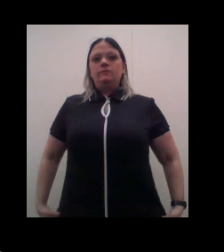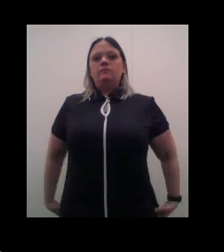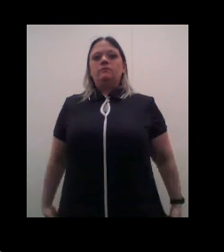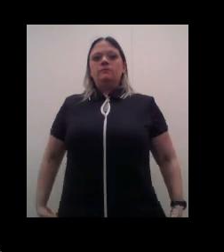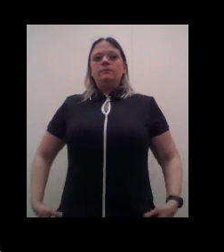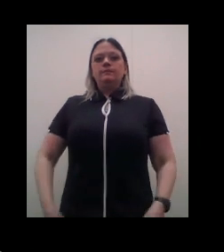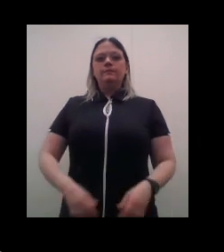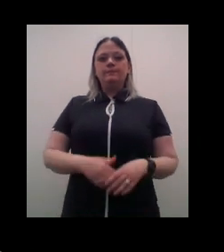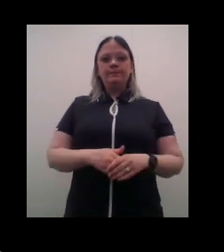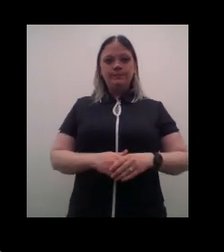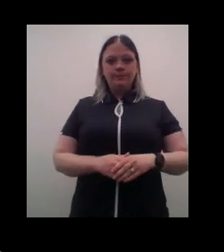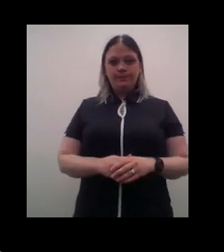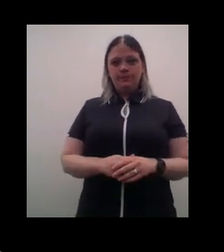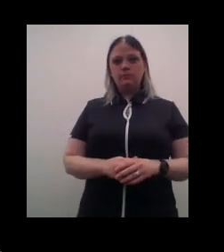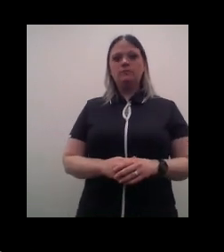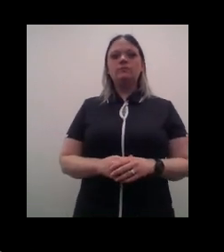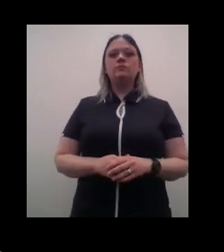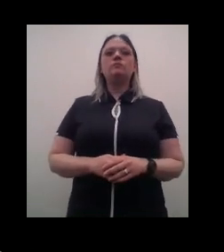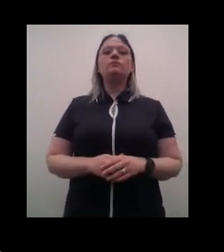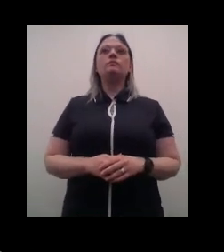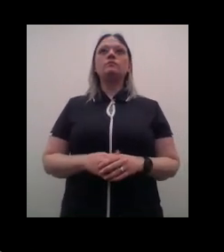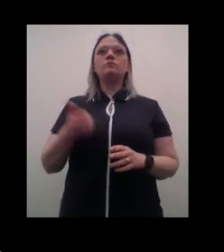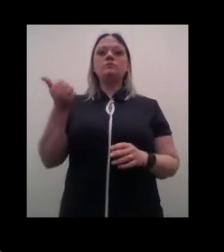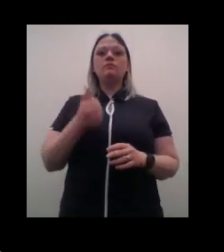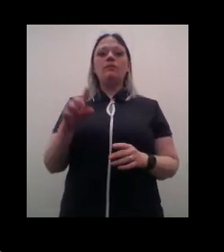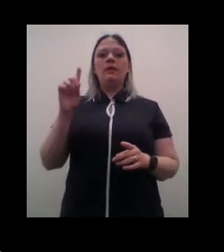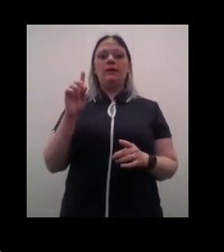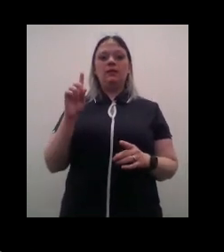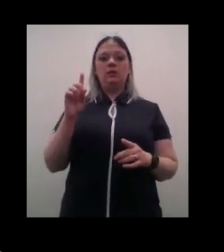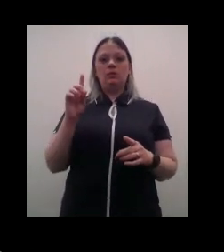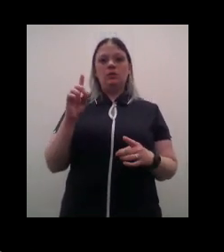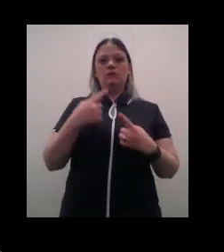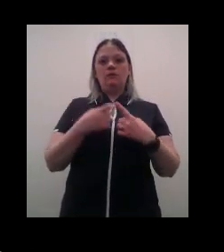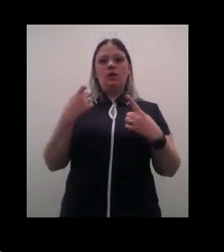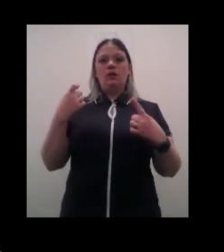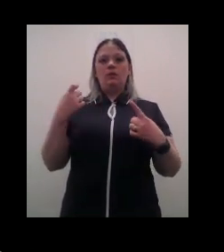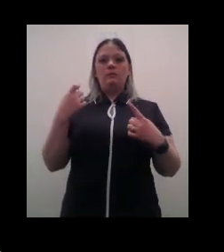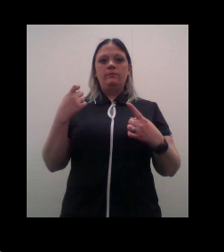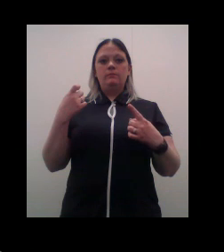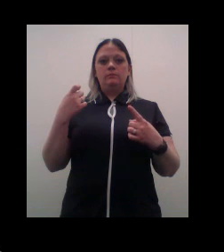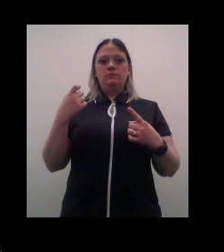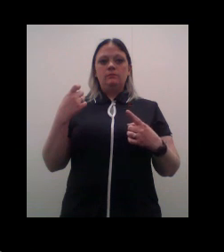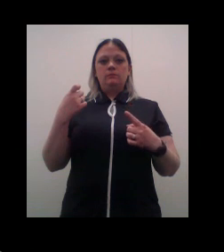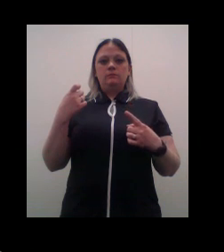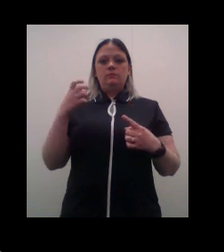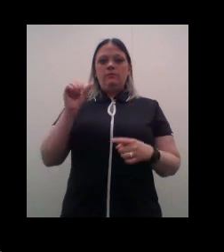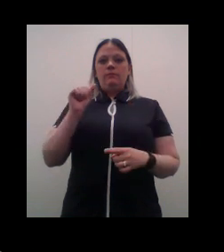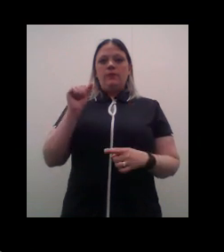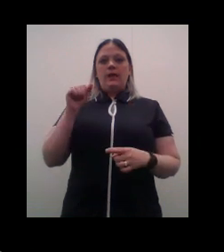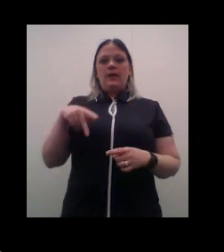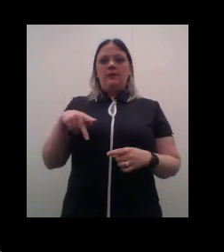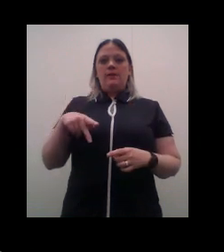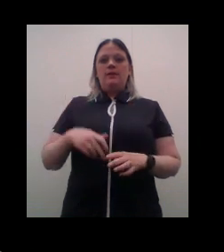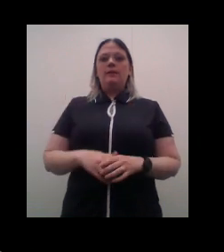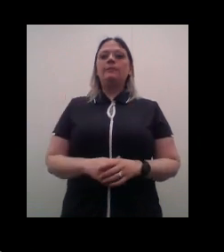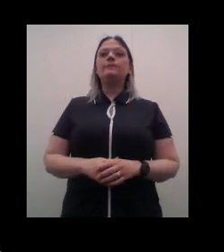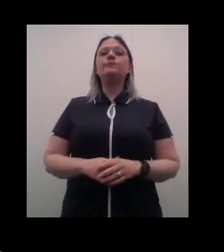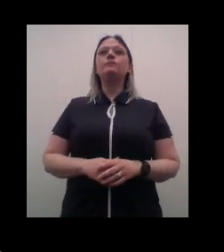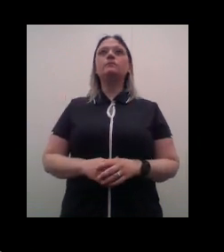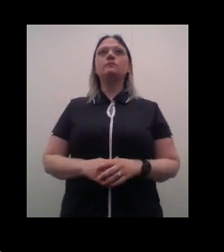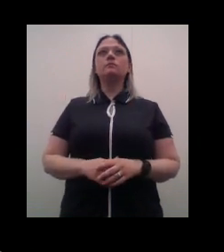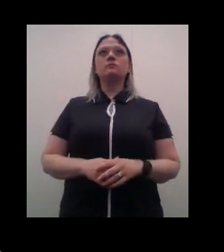at the top. Do I have anybody here from the AP?